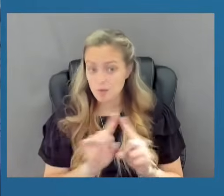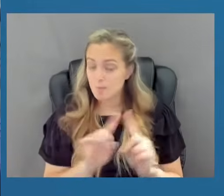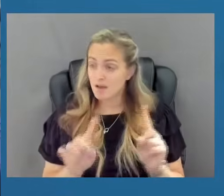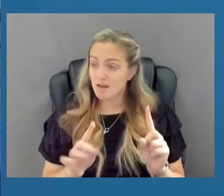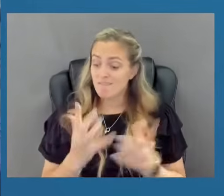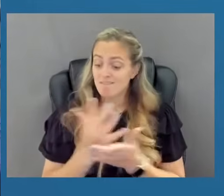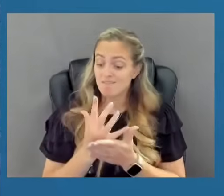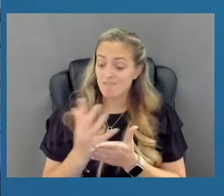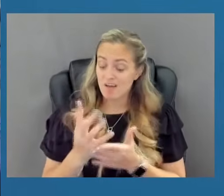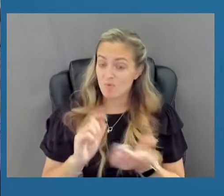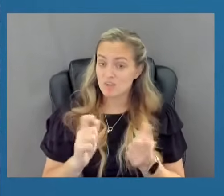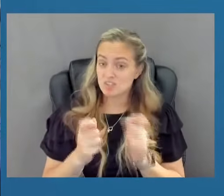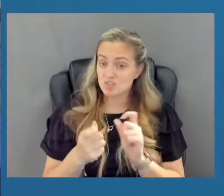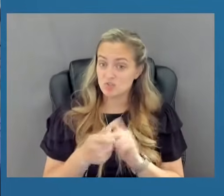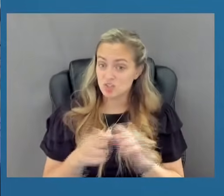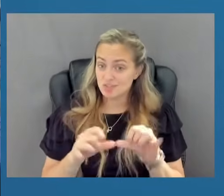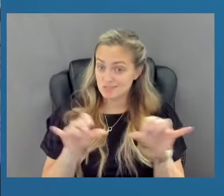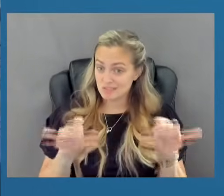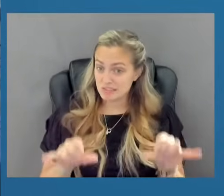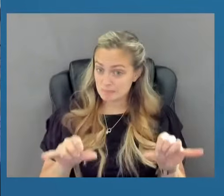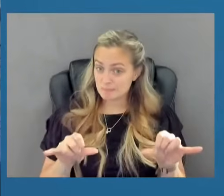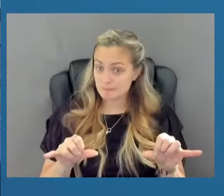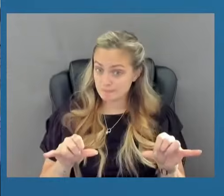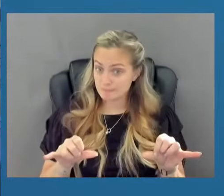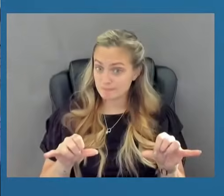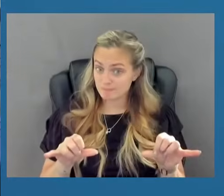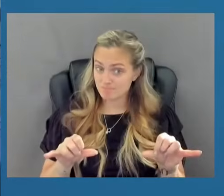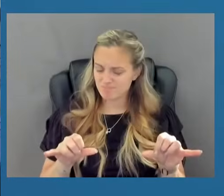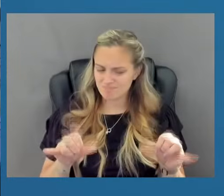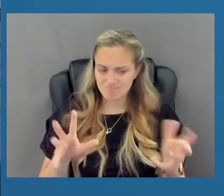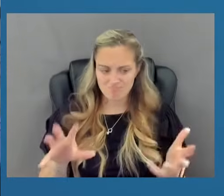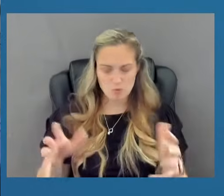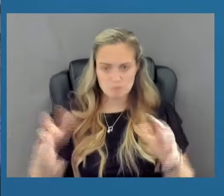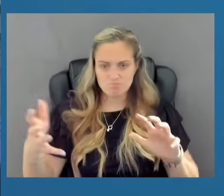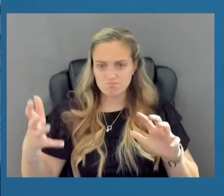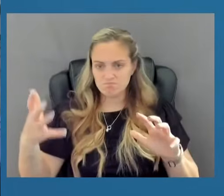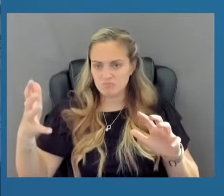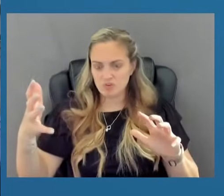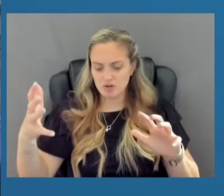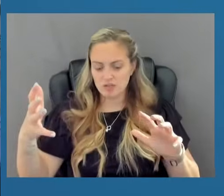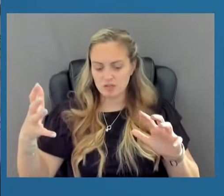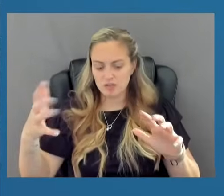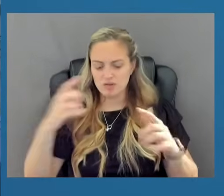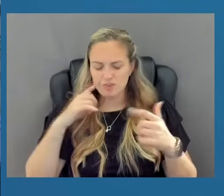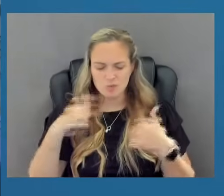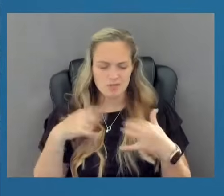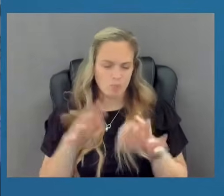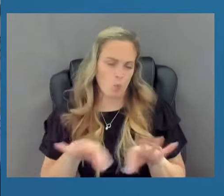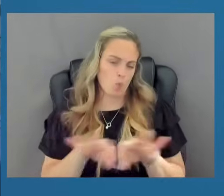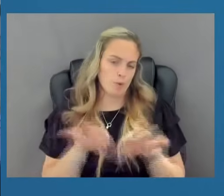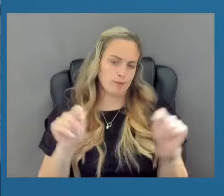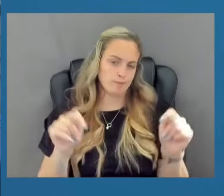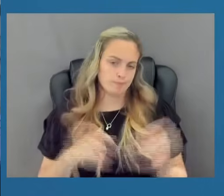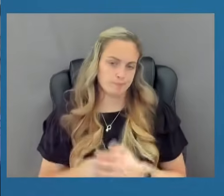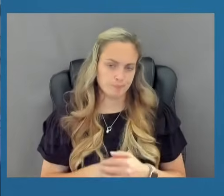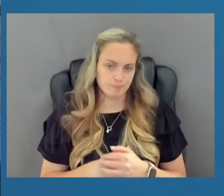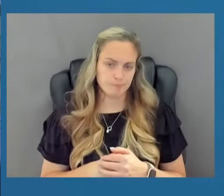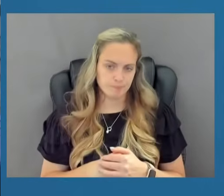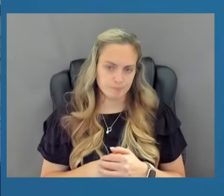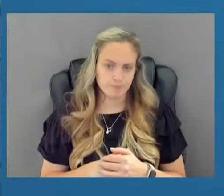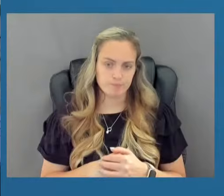to change a system that was broken, to me, was well worth it. Well worth